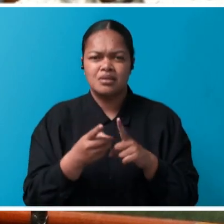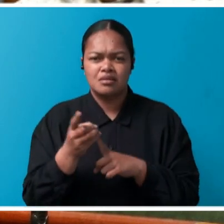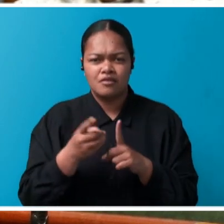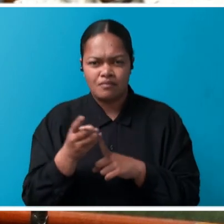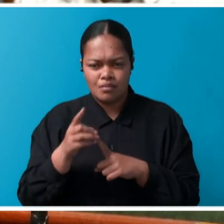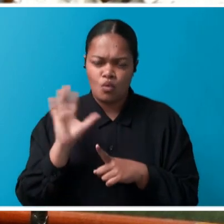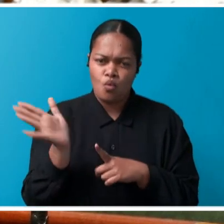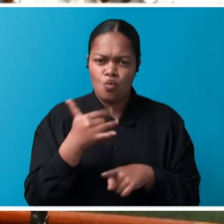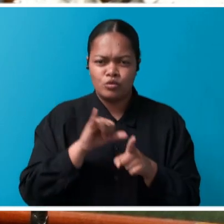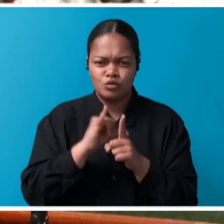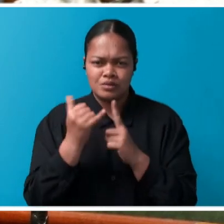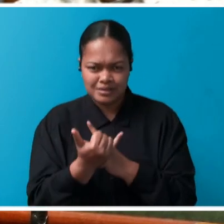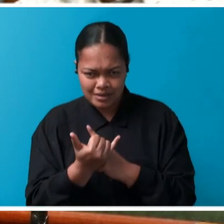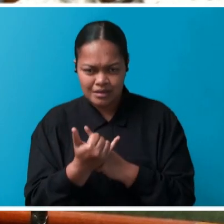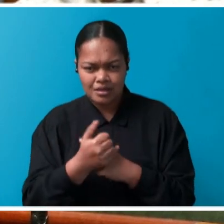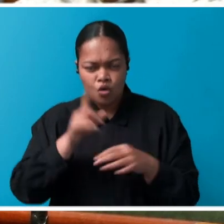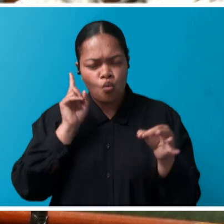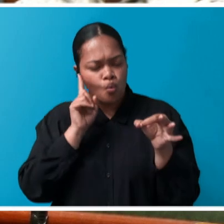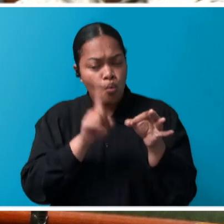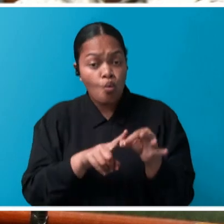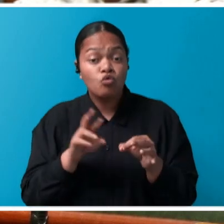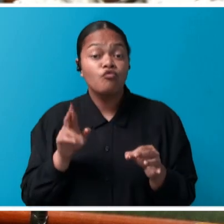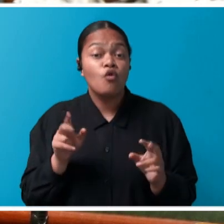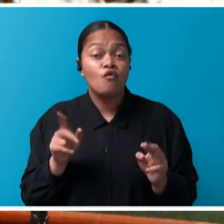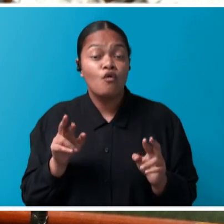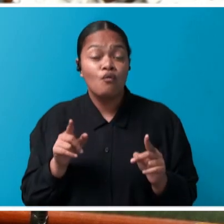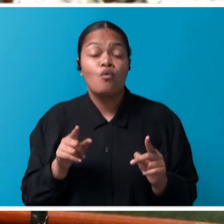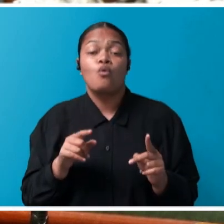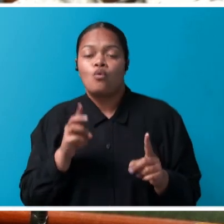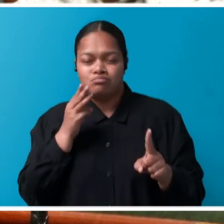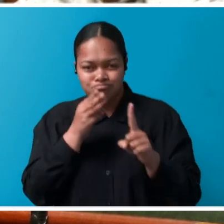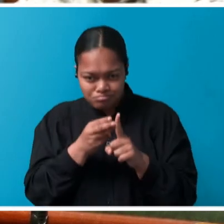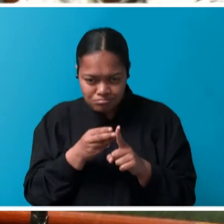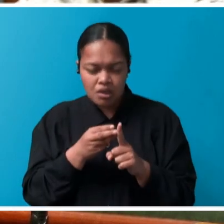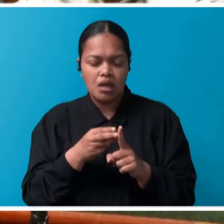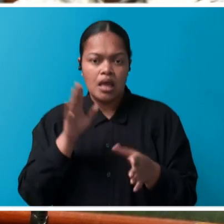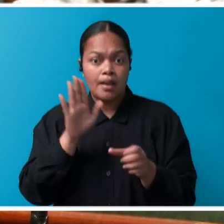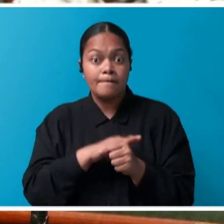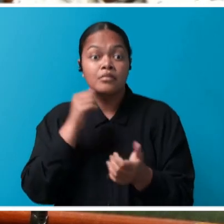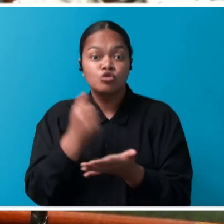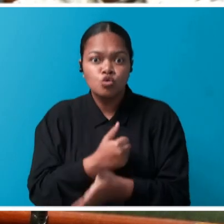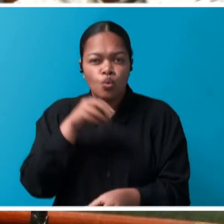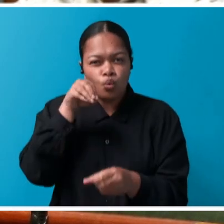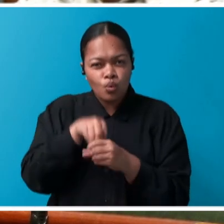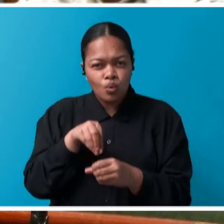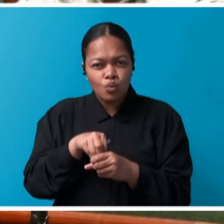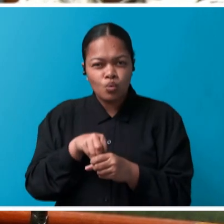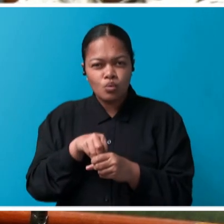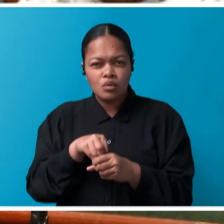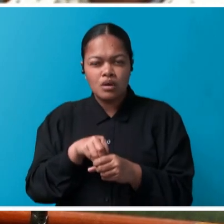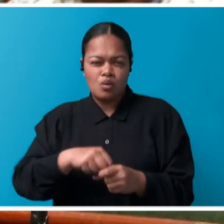The UN Sustainable Development Goals 4 aims to ensure inclusive and equitable